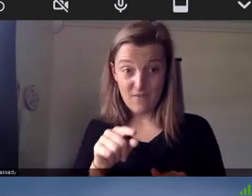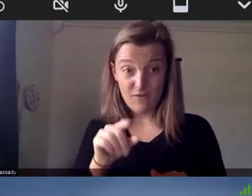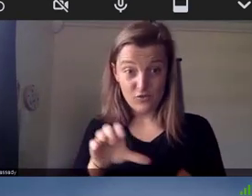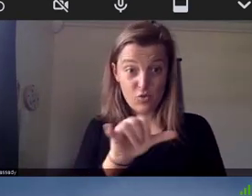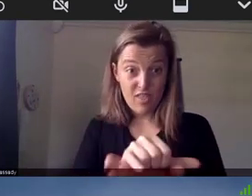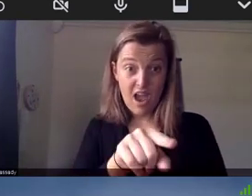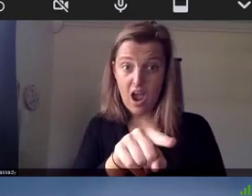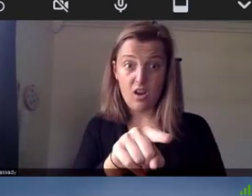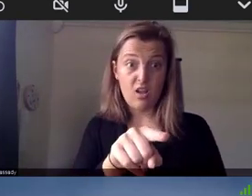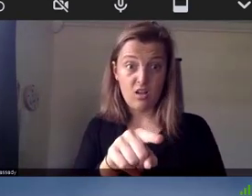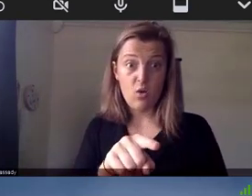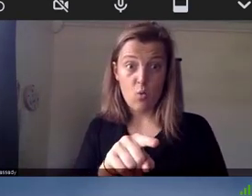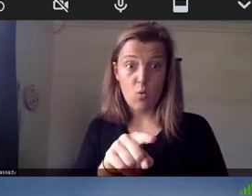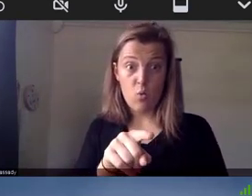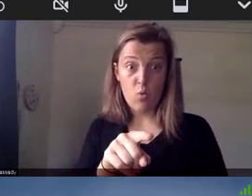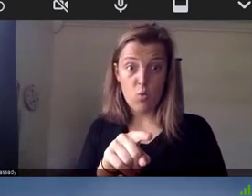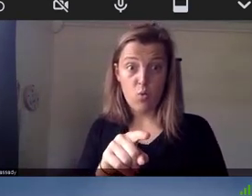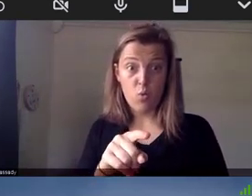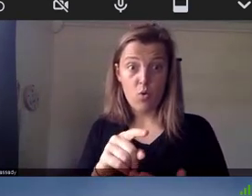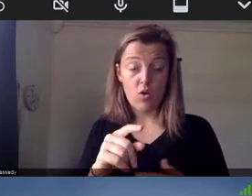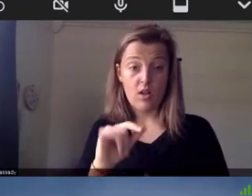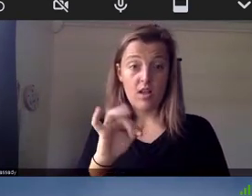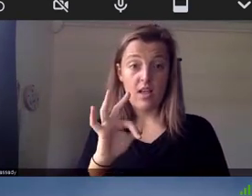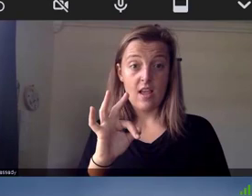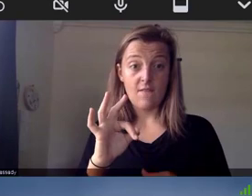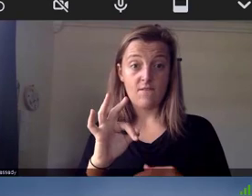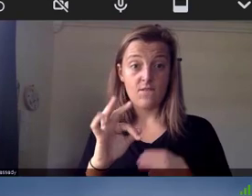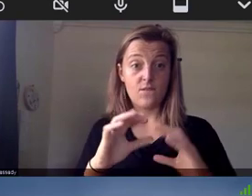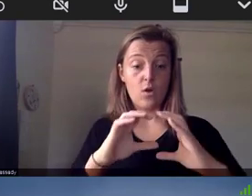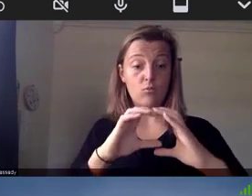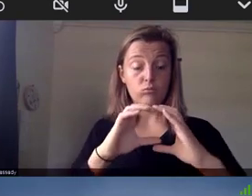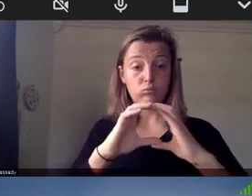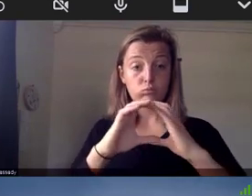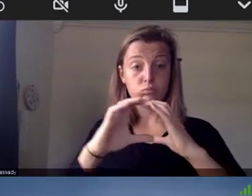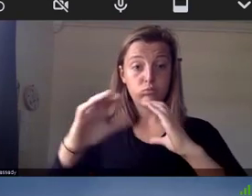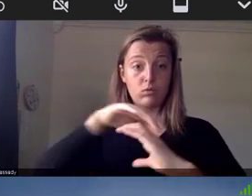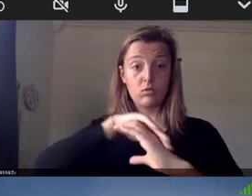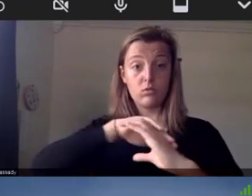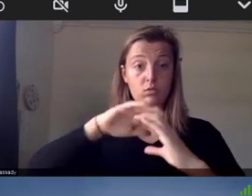changing along the periphery of the duct at every given position.